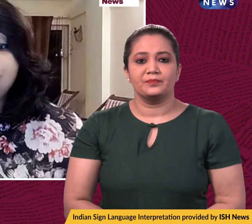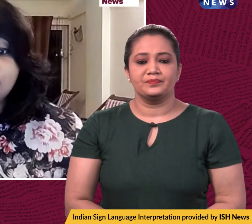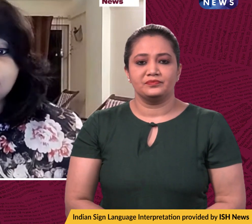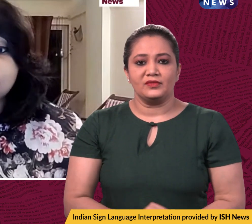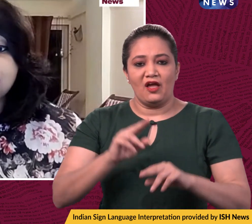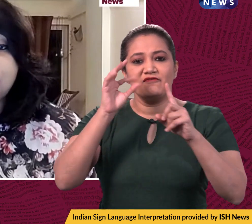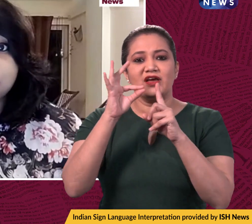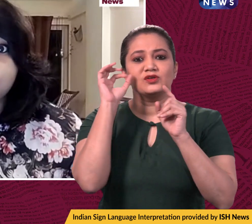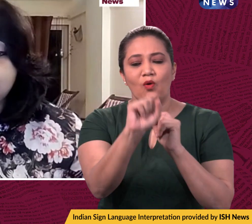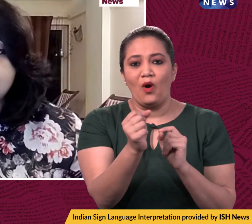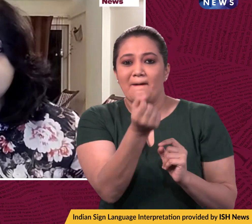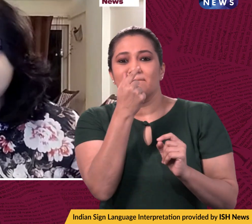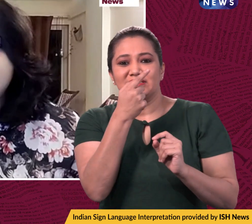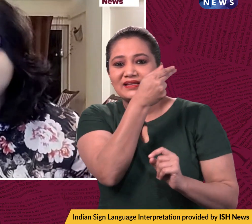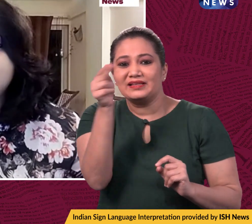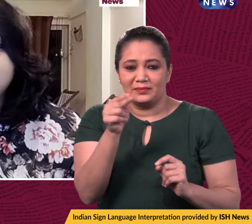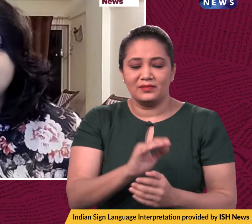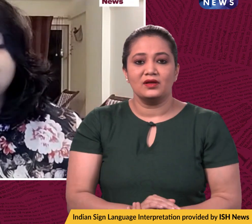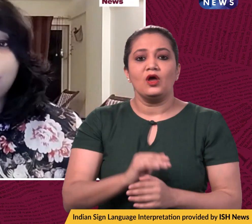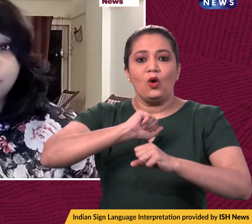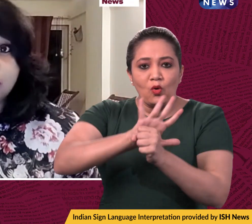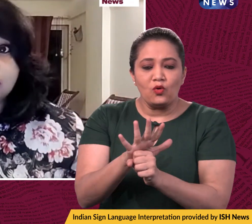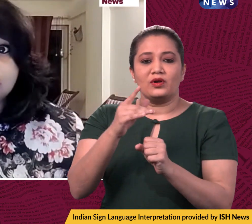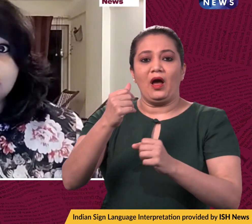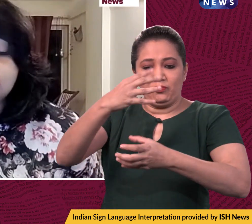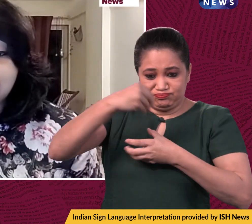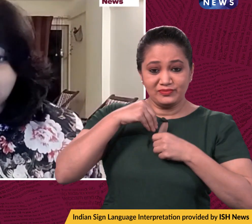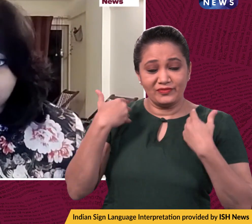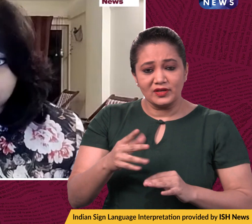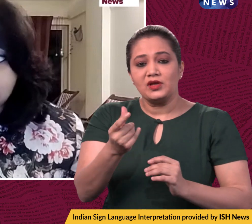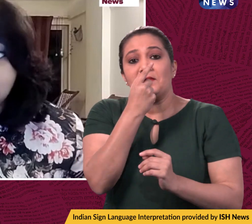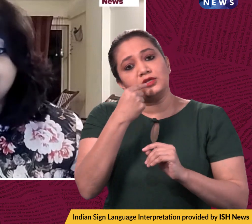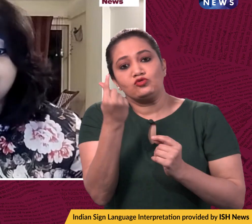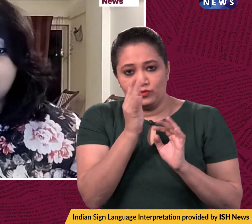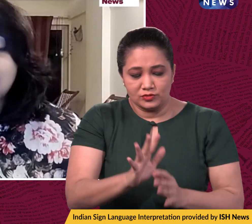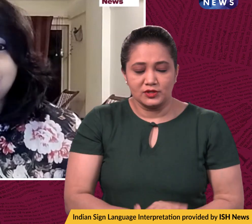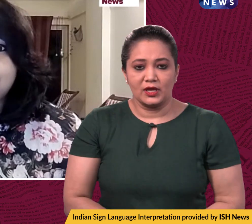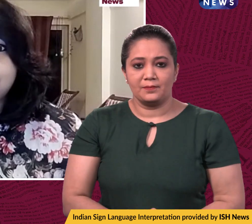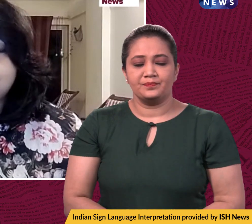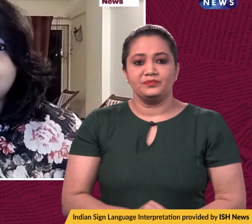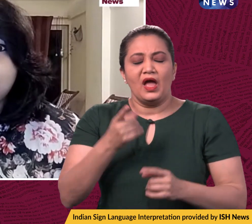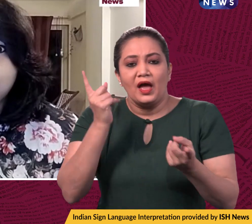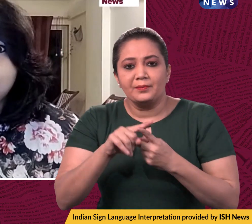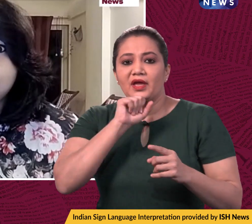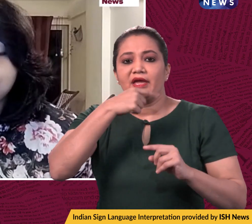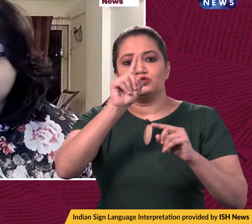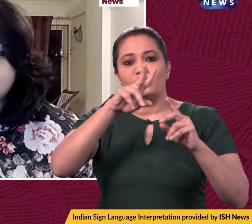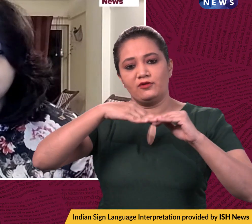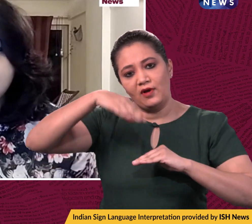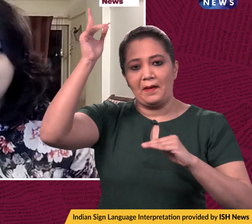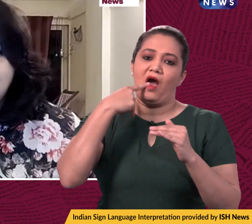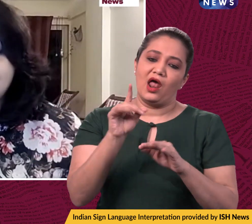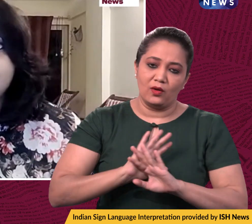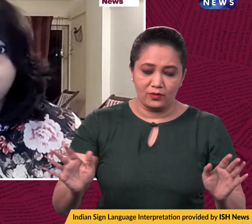for Pfizer's Paxlovid for the treatment of COVID-19 in adults and pediatric patients, which is 12 years of